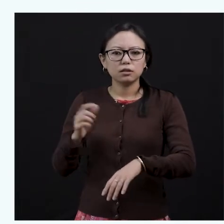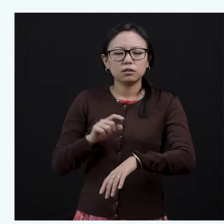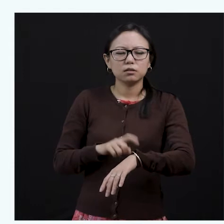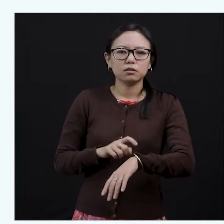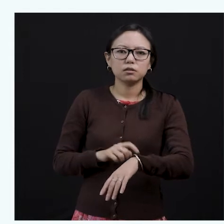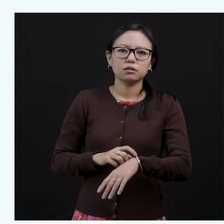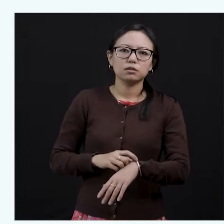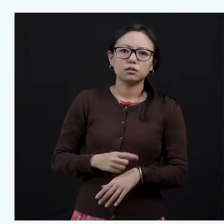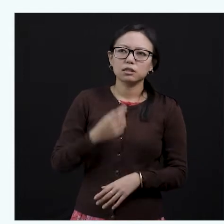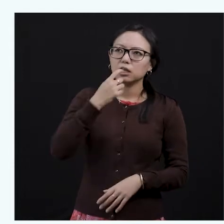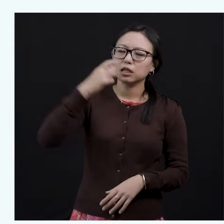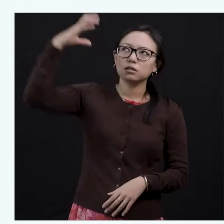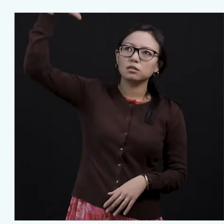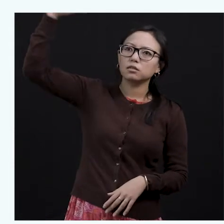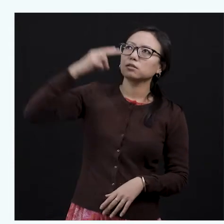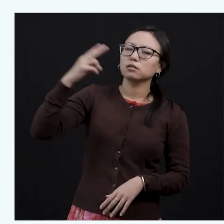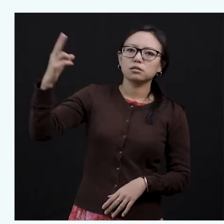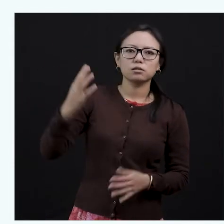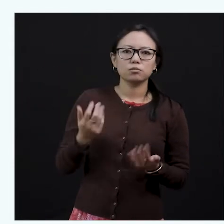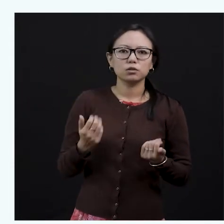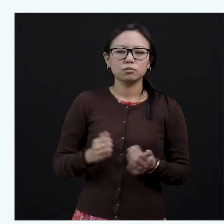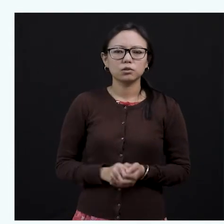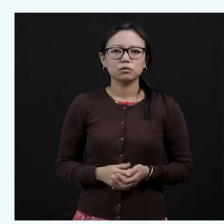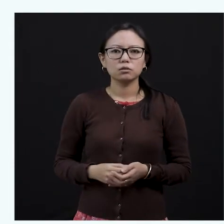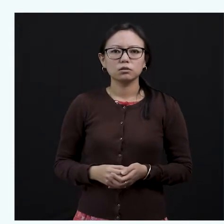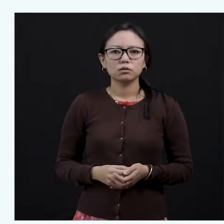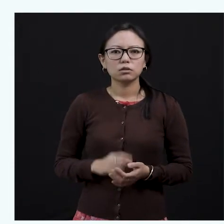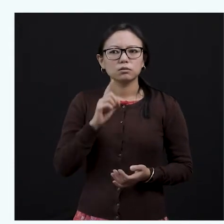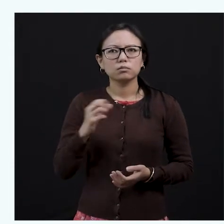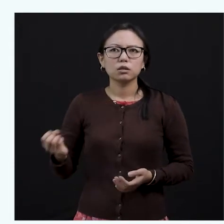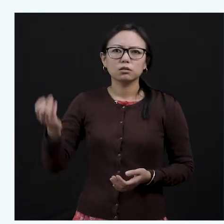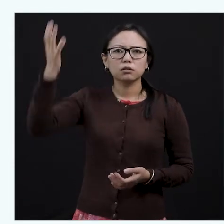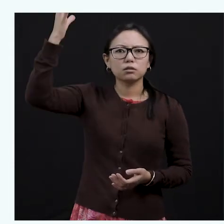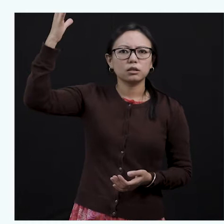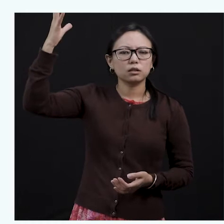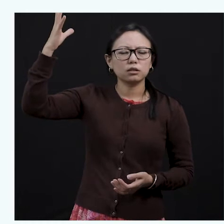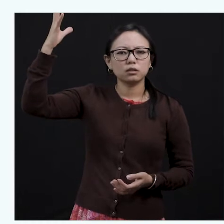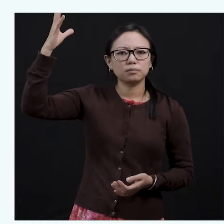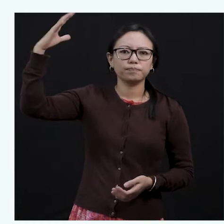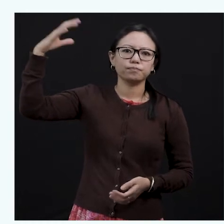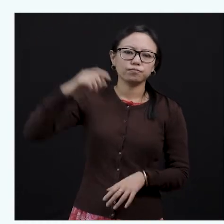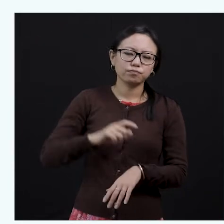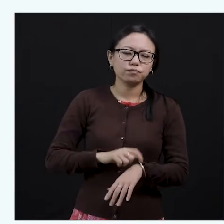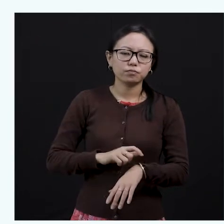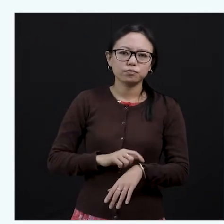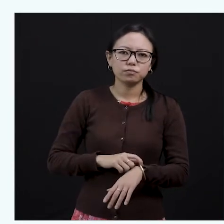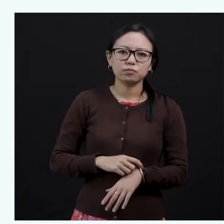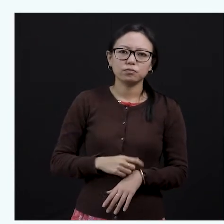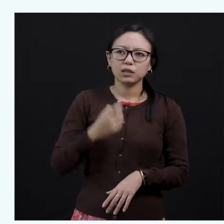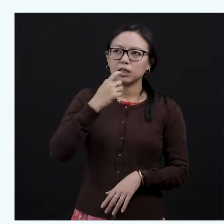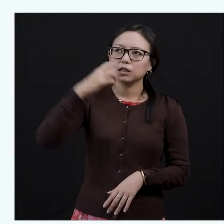in the daytime we can't see the moon as clearly as we see at night, right? Because at